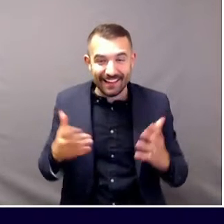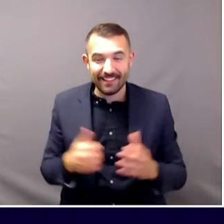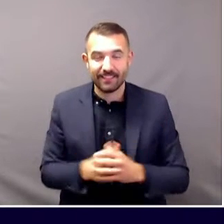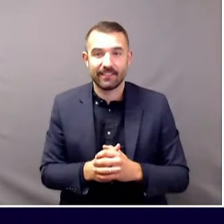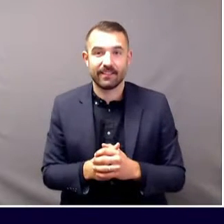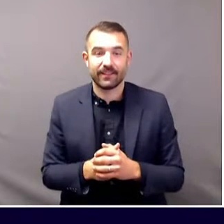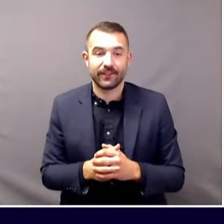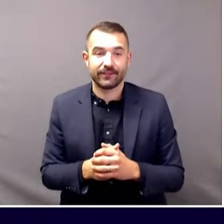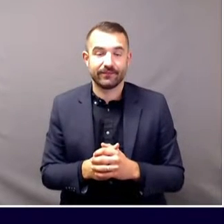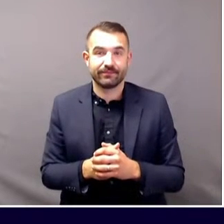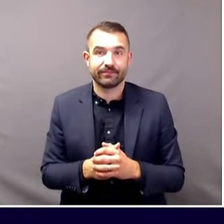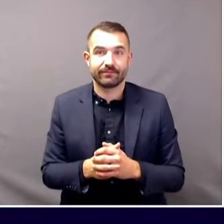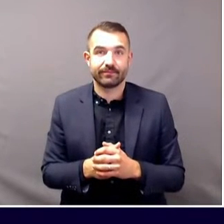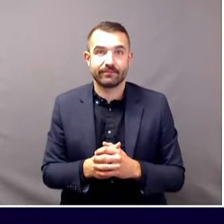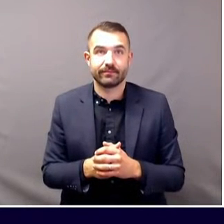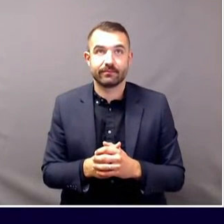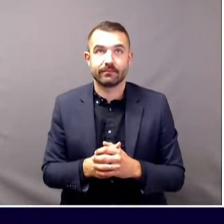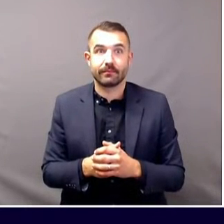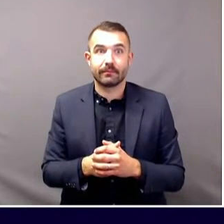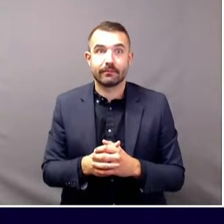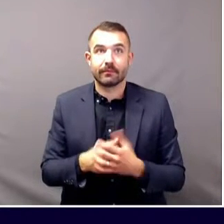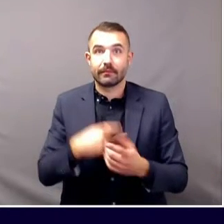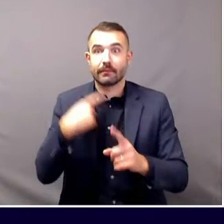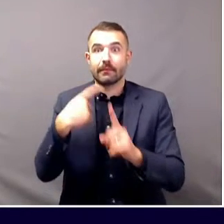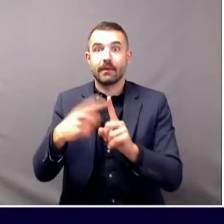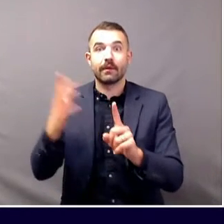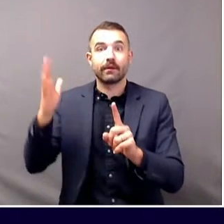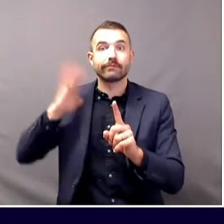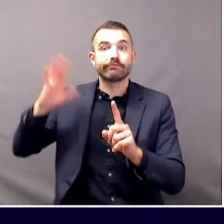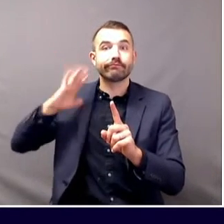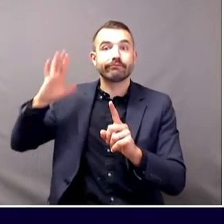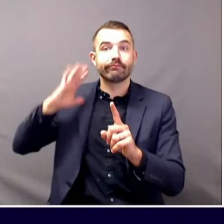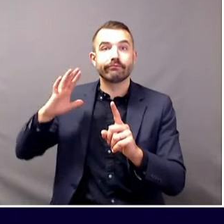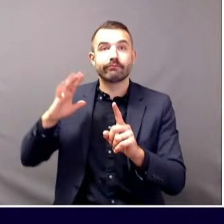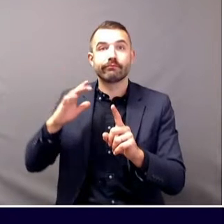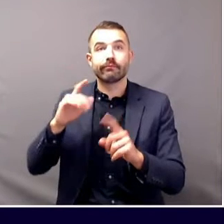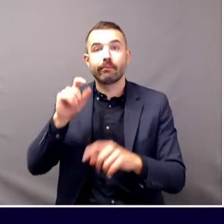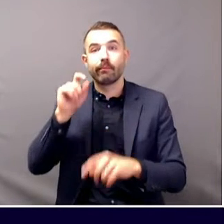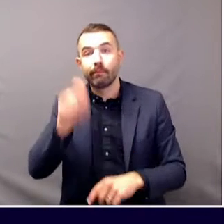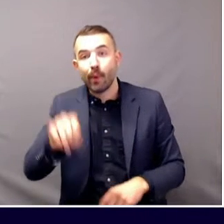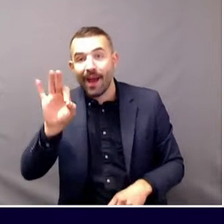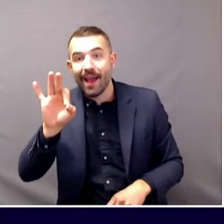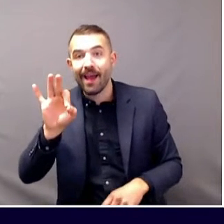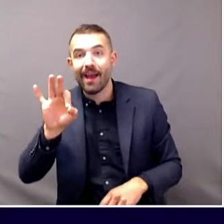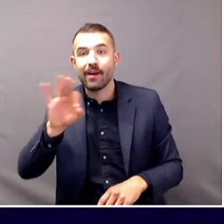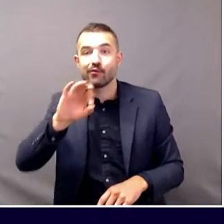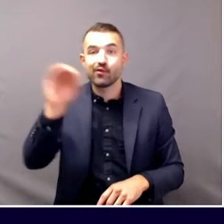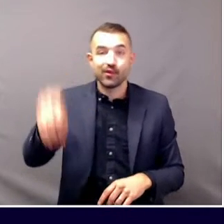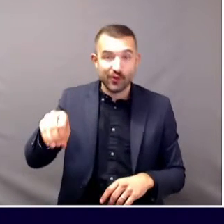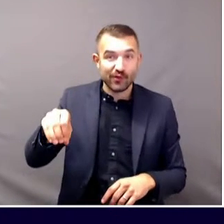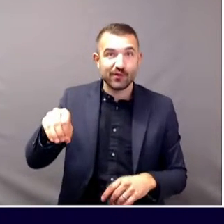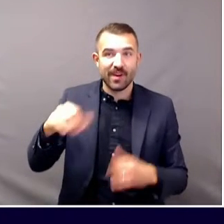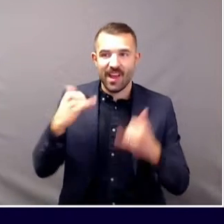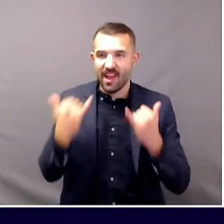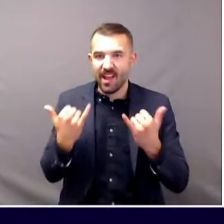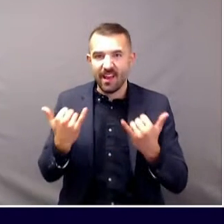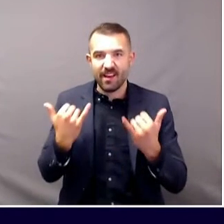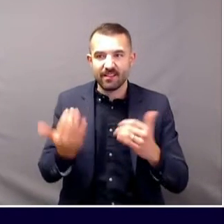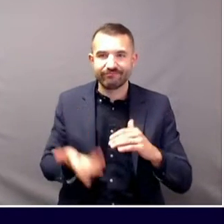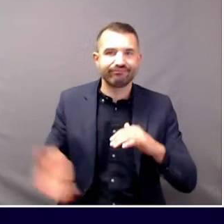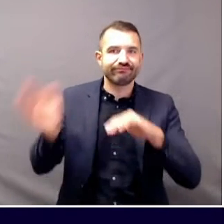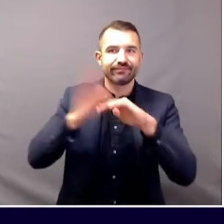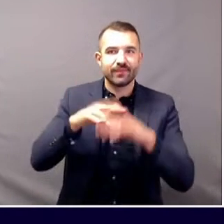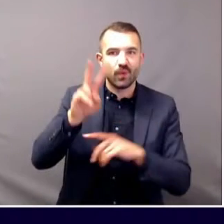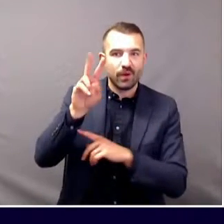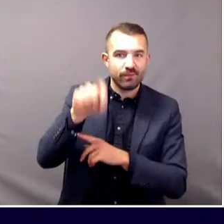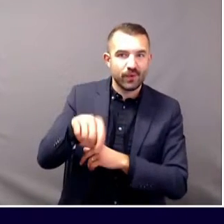from 0.9%, which is where we began the month, to 2.5%, which is where we are right now. On